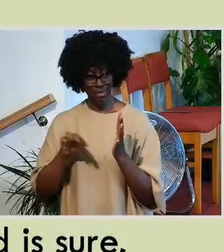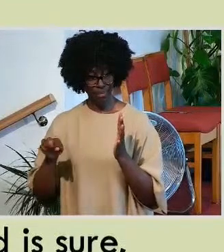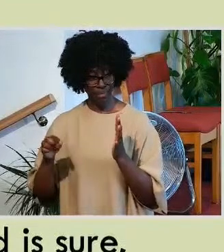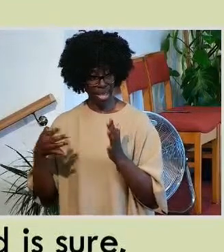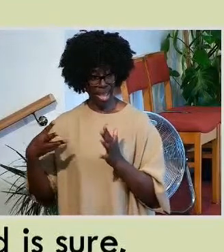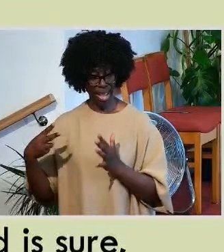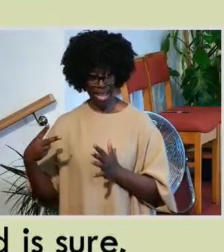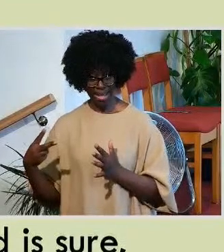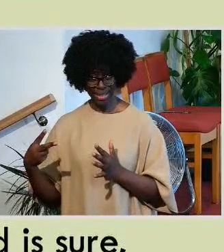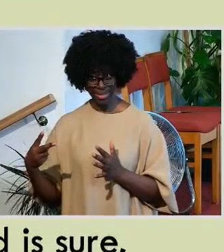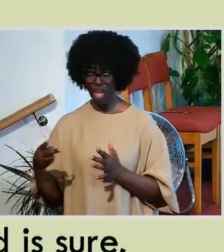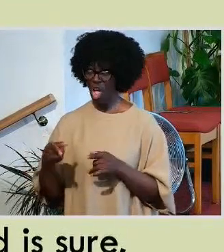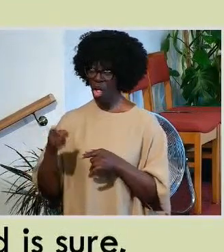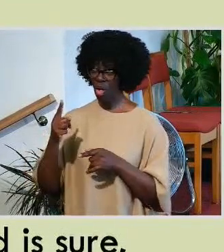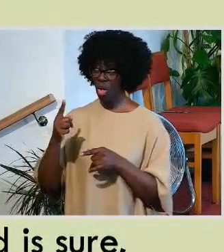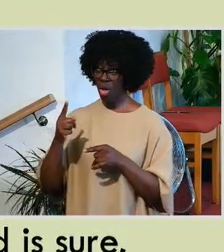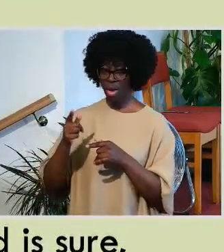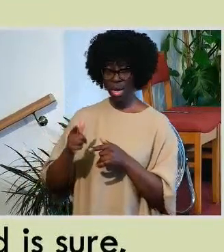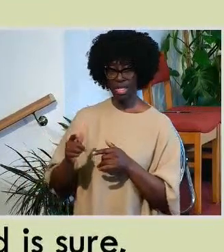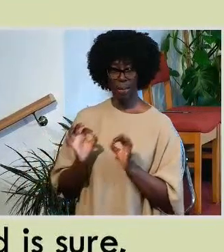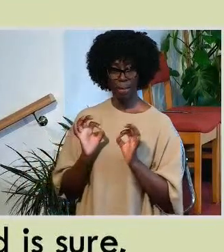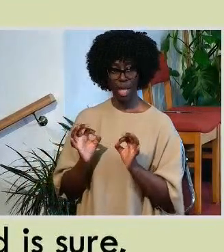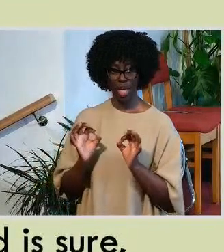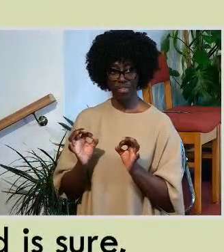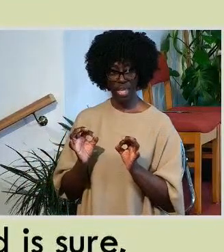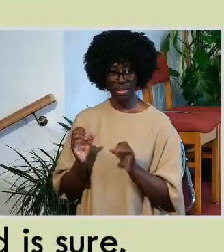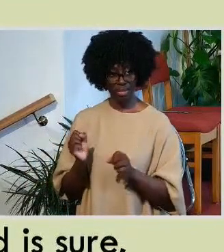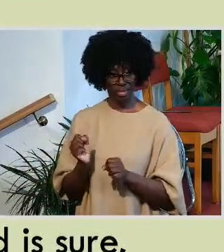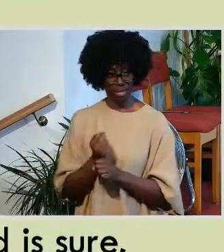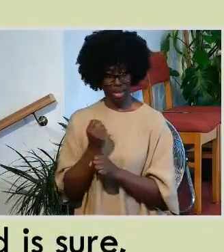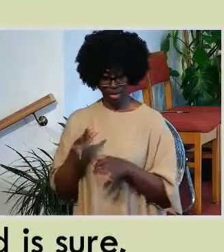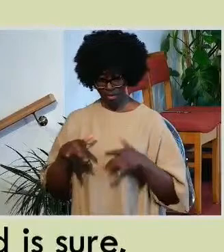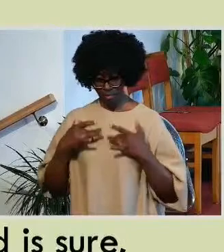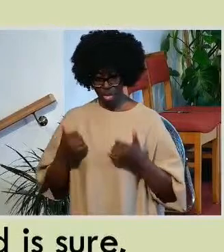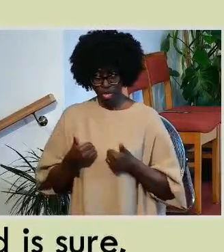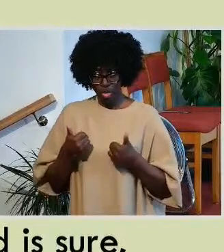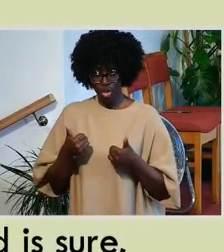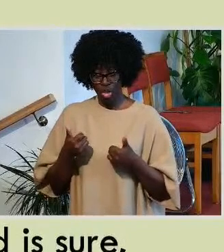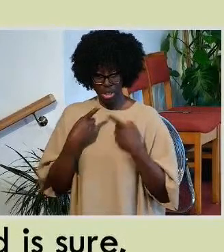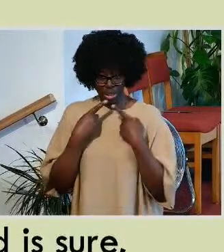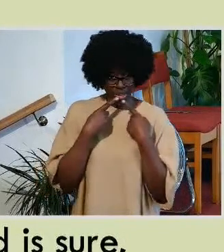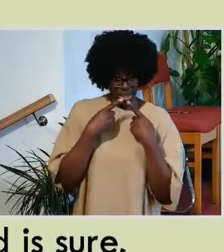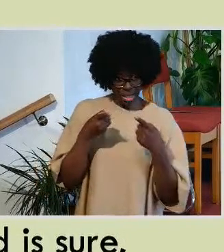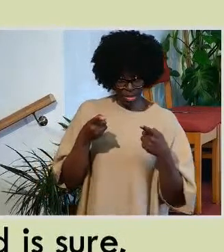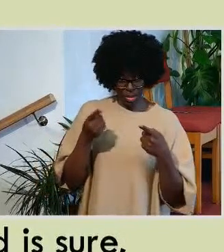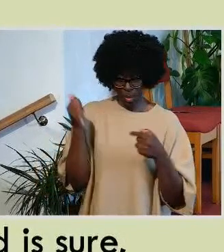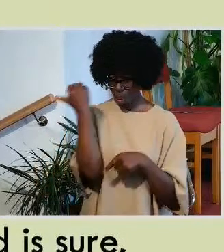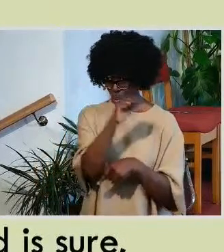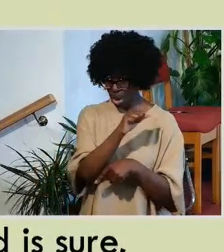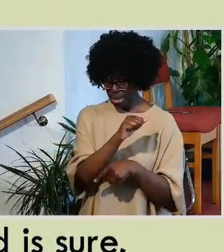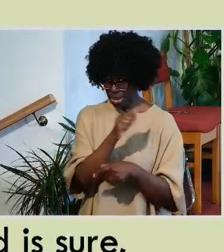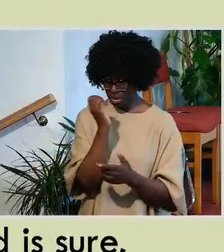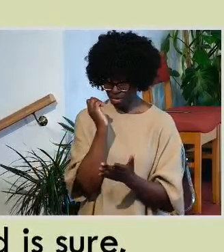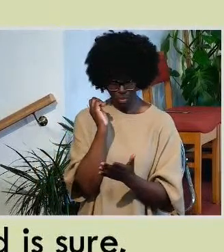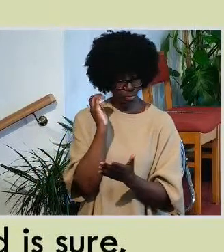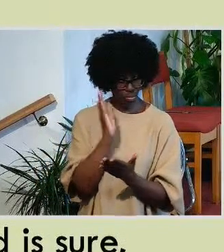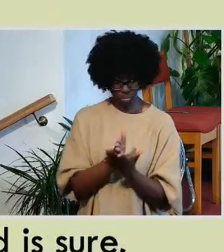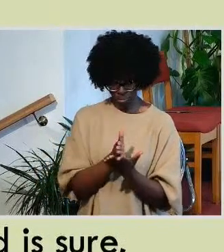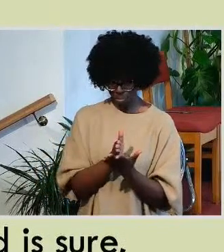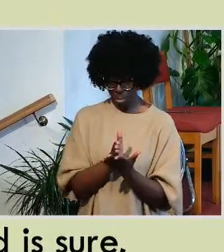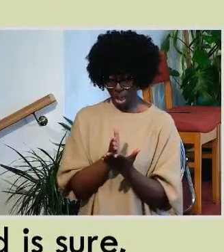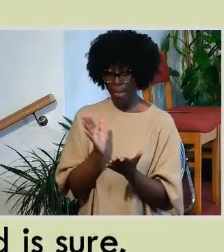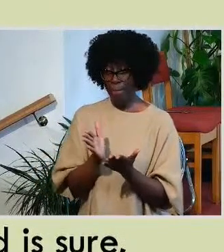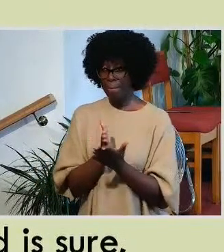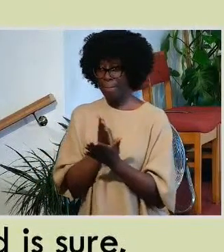perfect, reviving the soul. The testimony of the Lord is sure, making wise the simple. The statutes of the Lord are